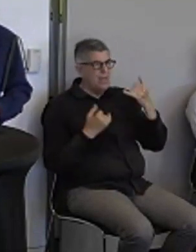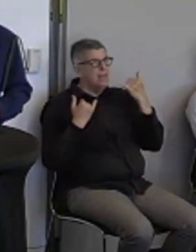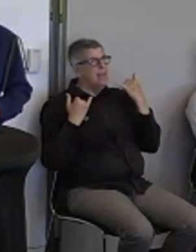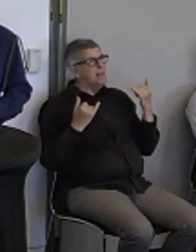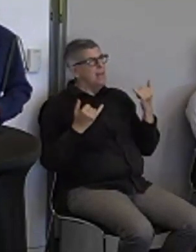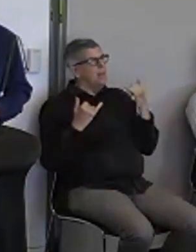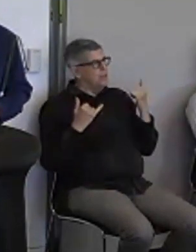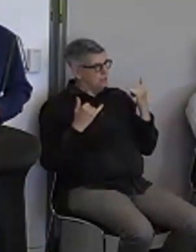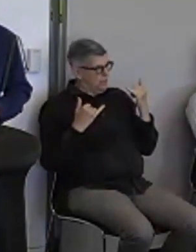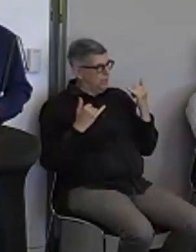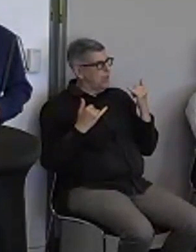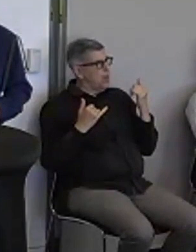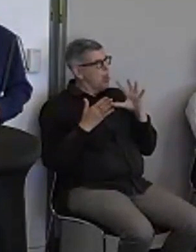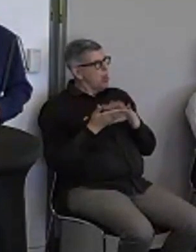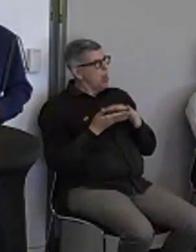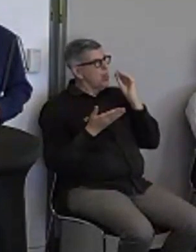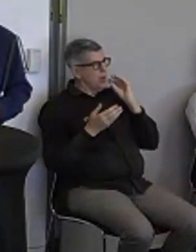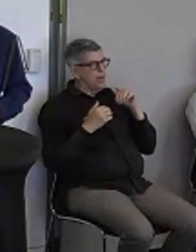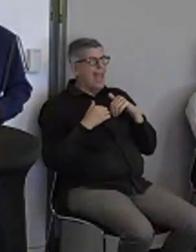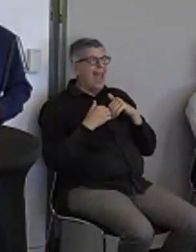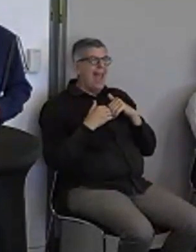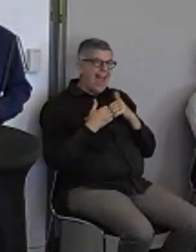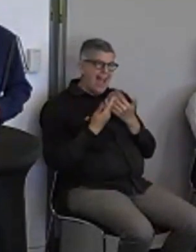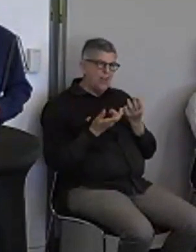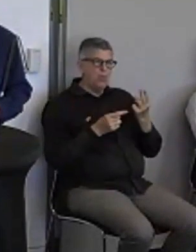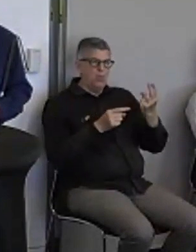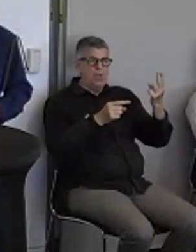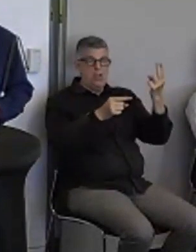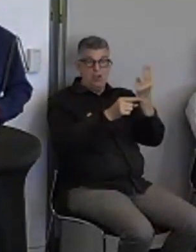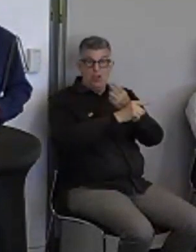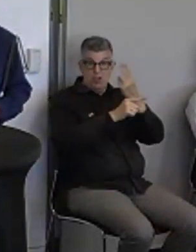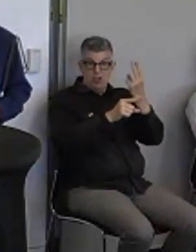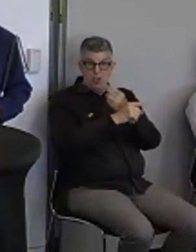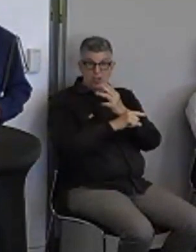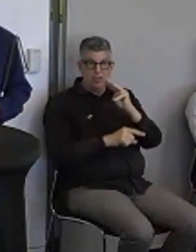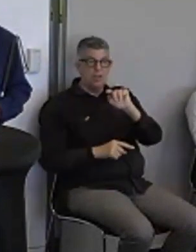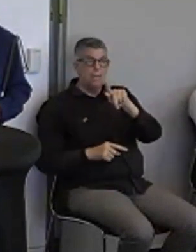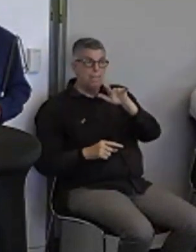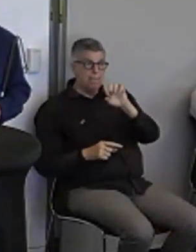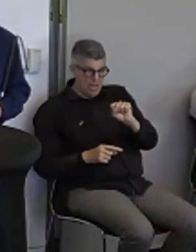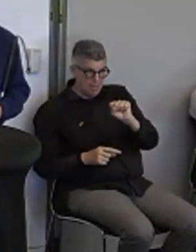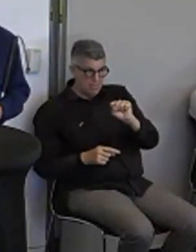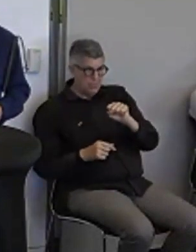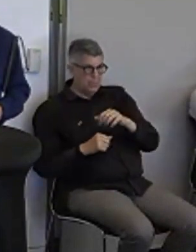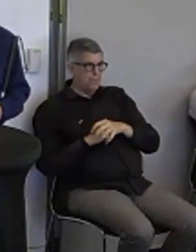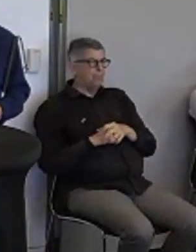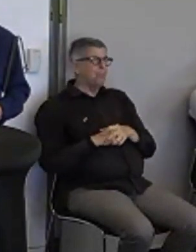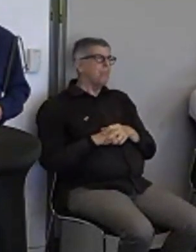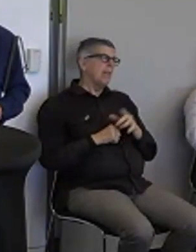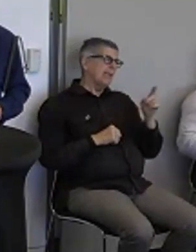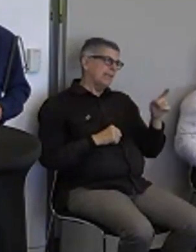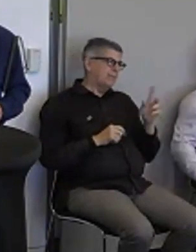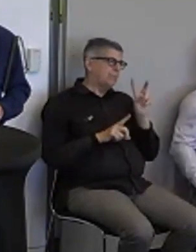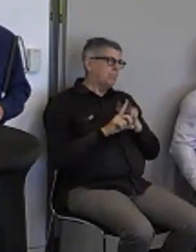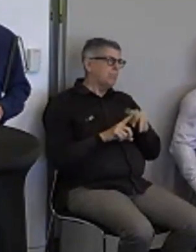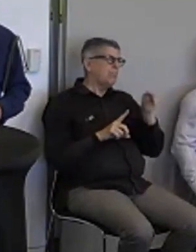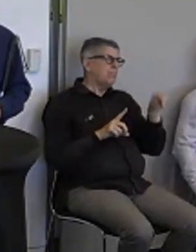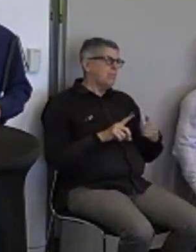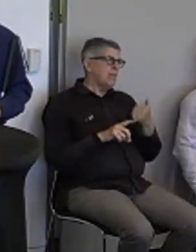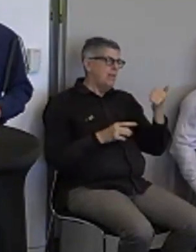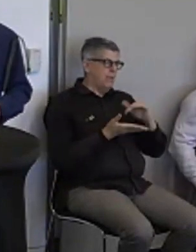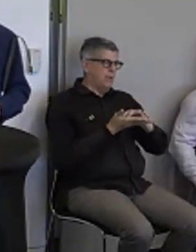going to find out exactly how we use tactile maps, tactile TMAPs, and that'll apply to other tactile graphics. And Jerry's going to tell you all about